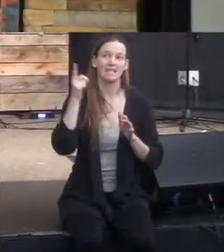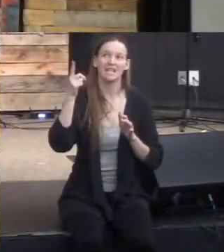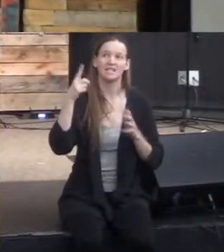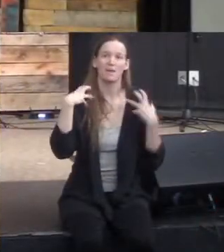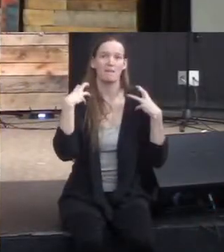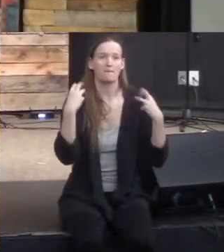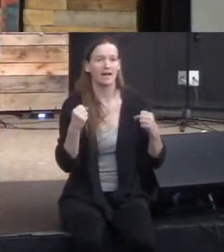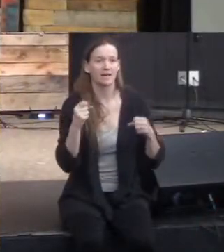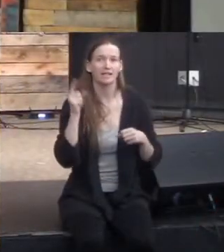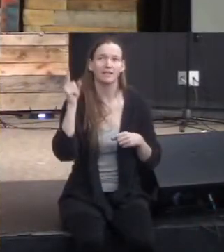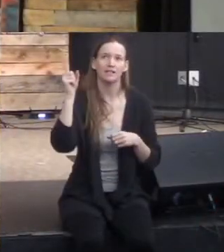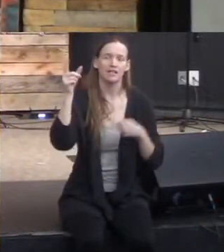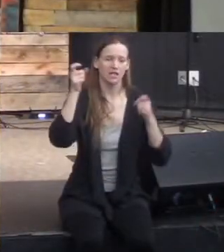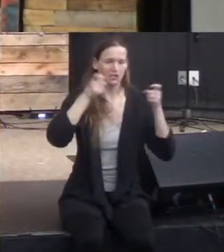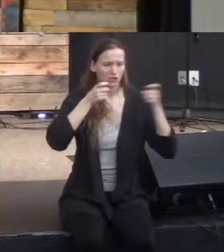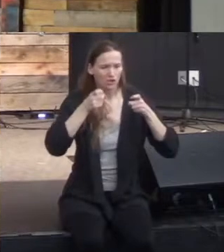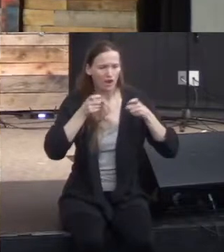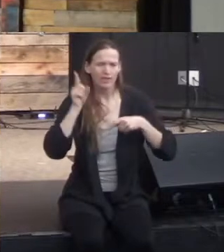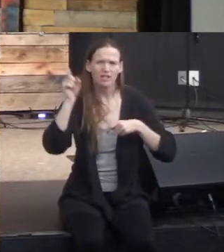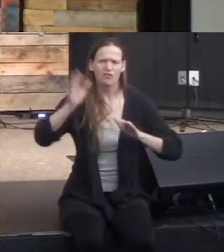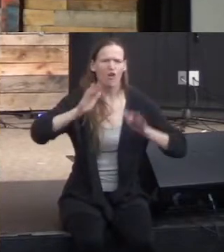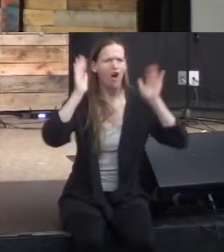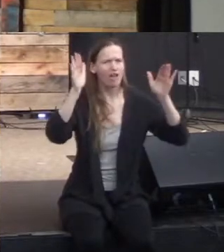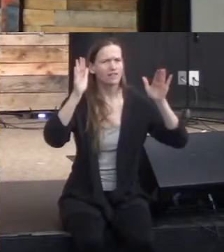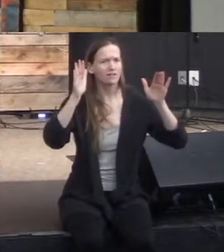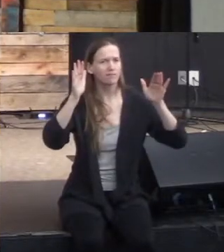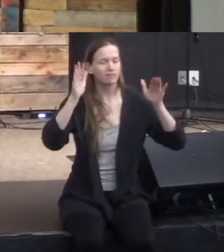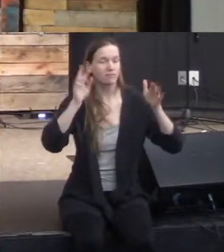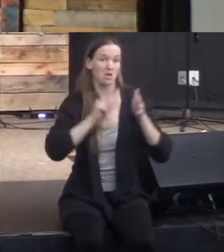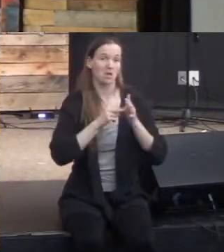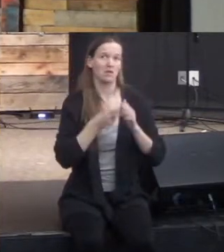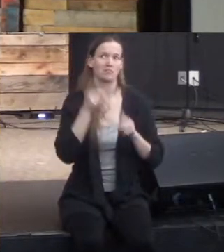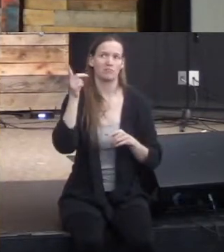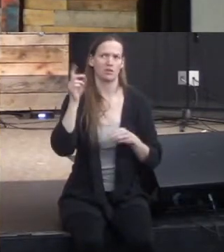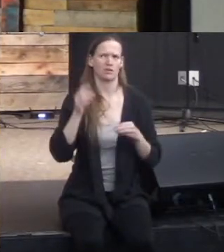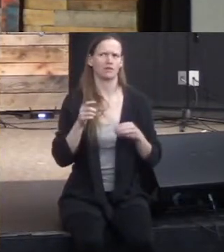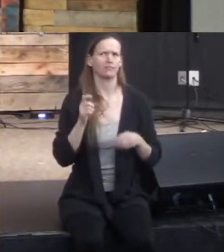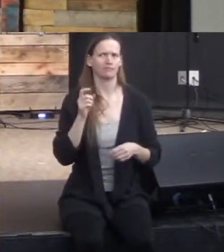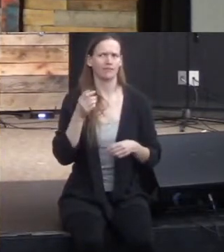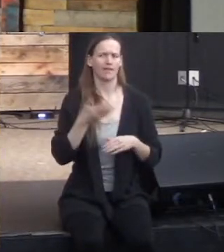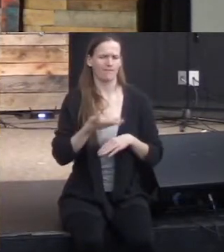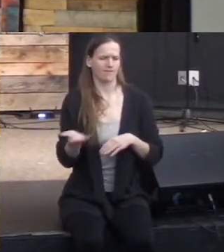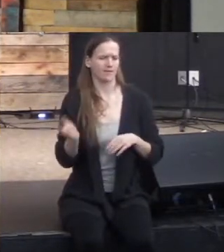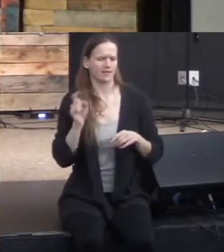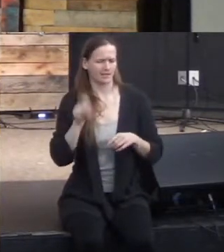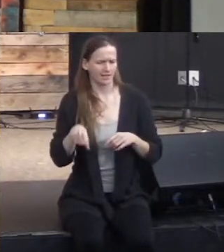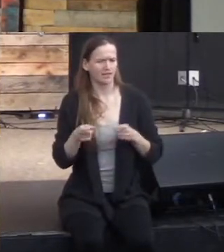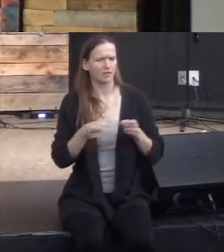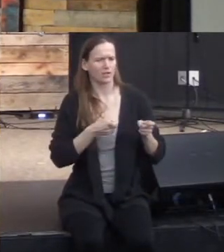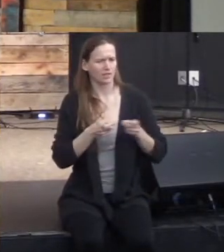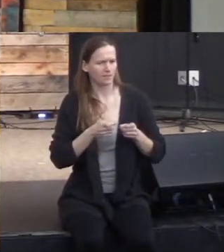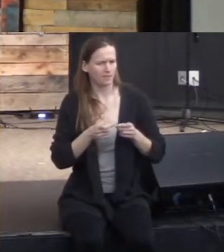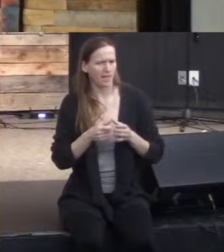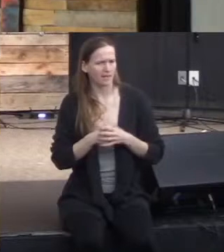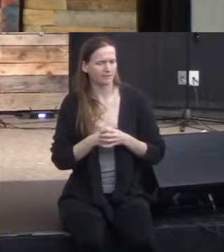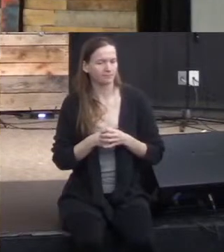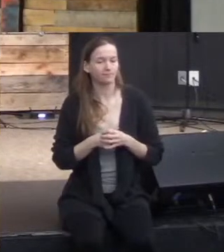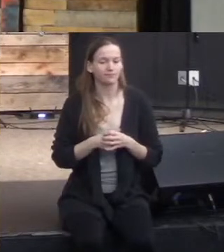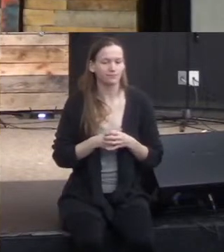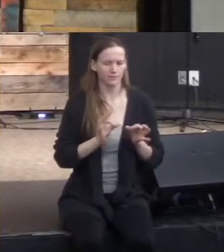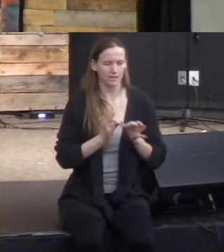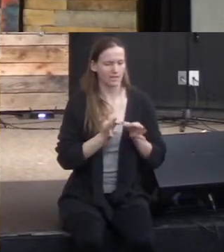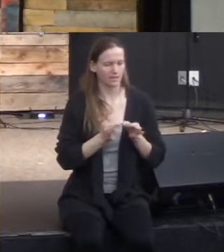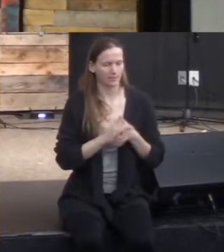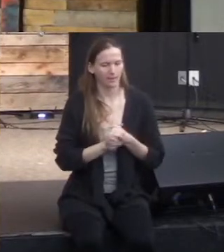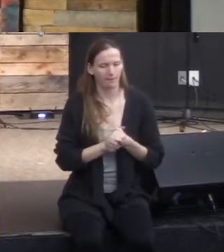got some explaining to do. You know what I'm saying? And so there comes this tension with, well, what